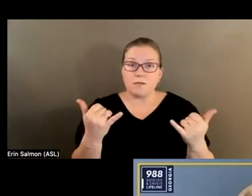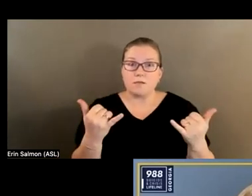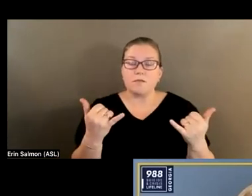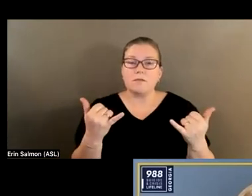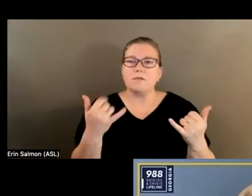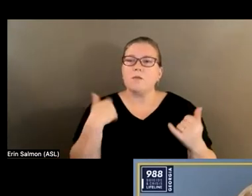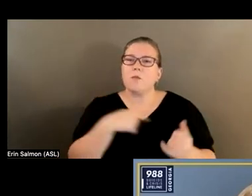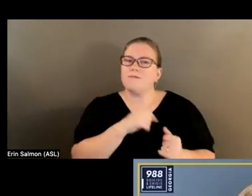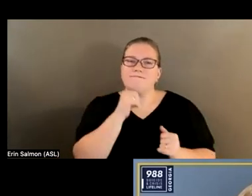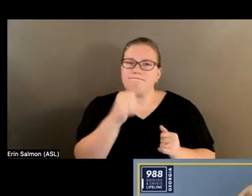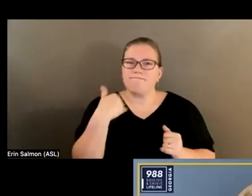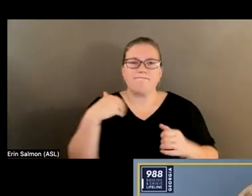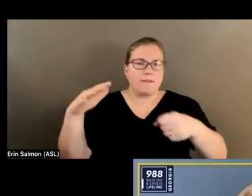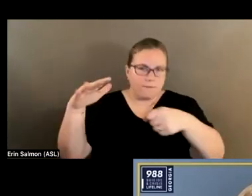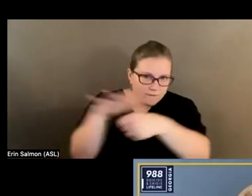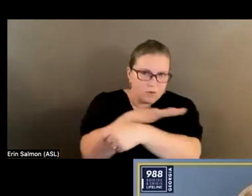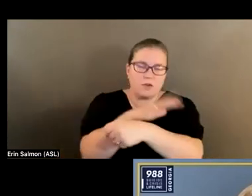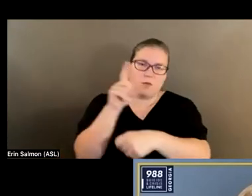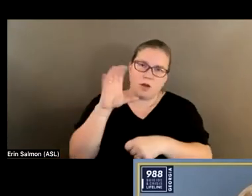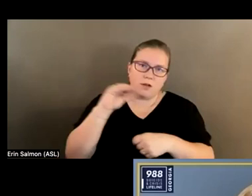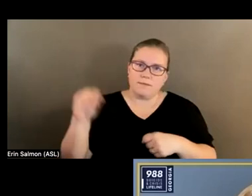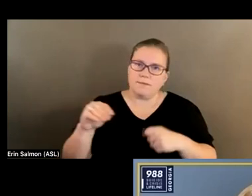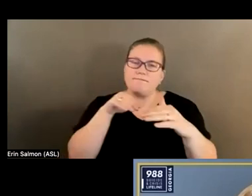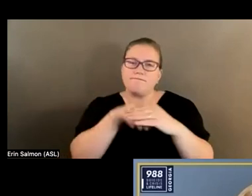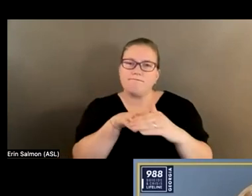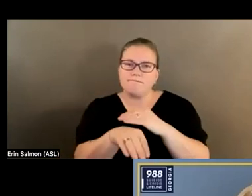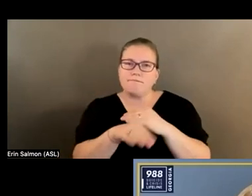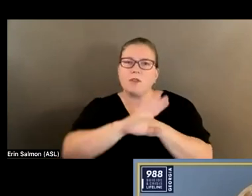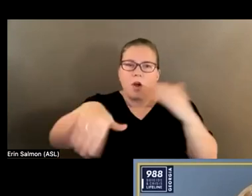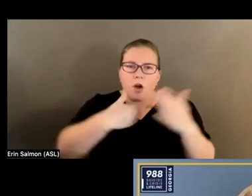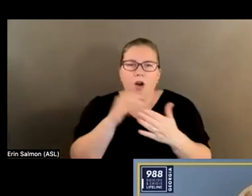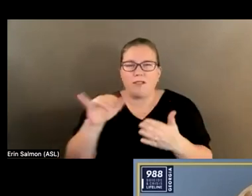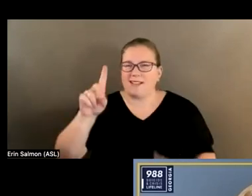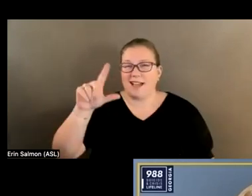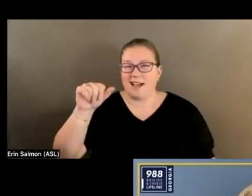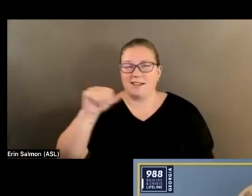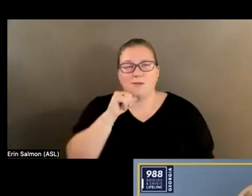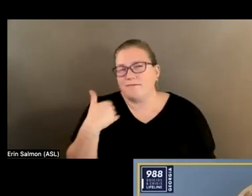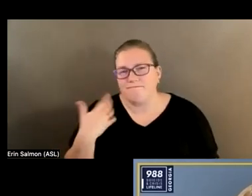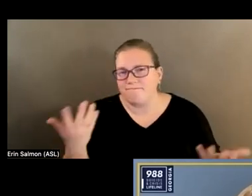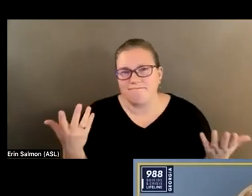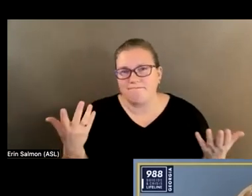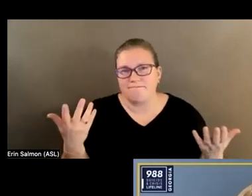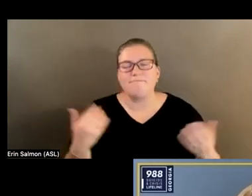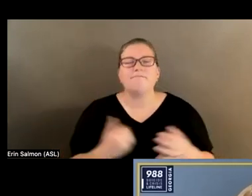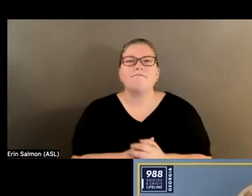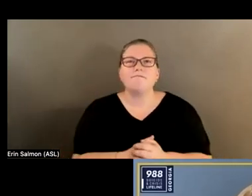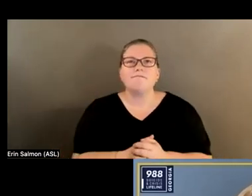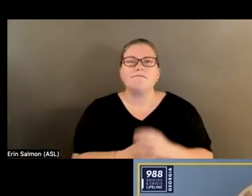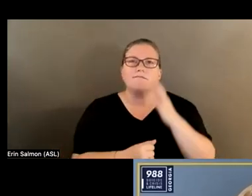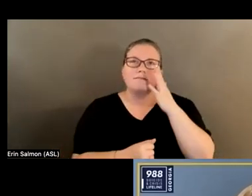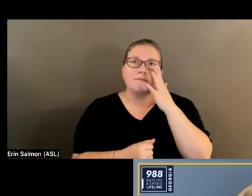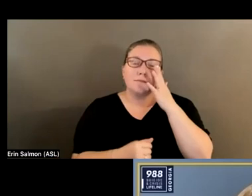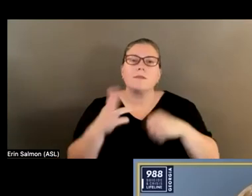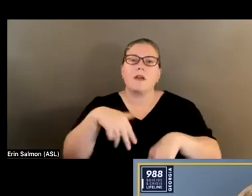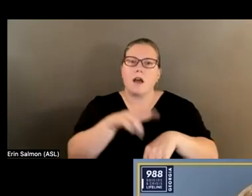we don't have full access to all of that data. We are, of course, in